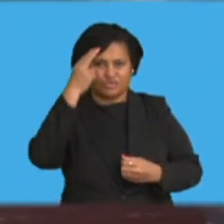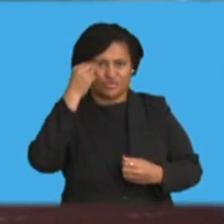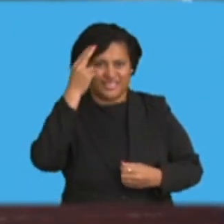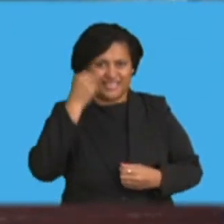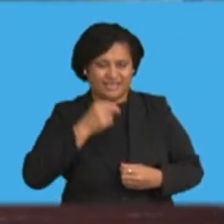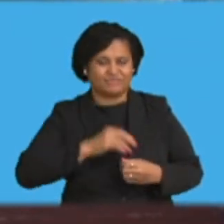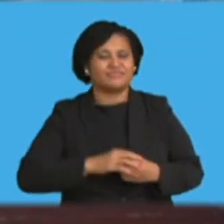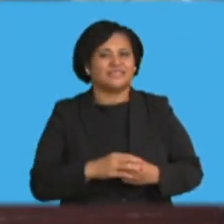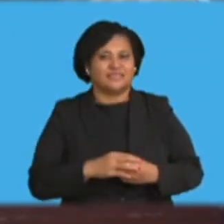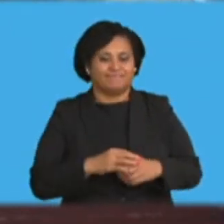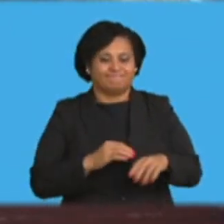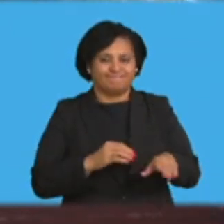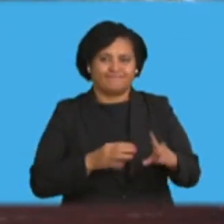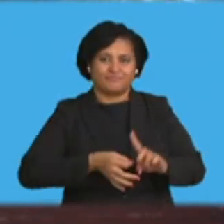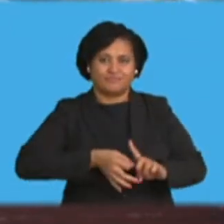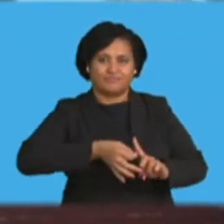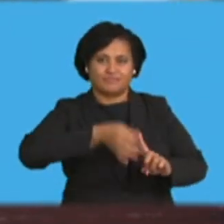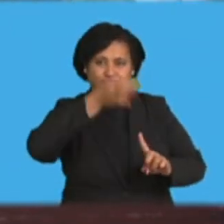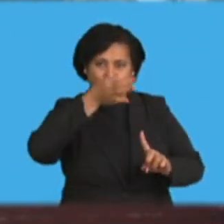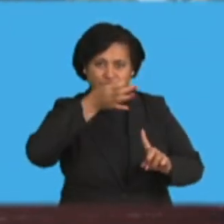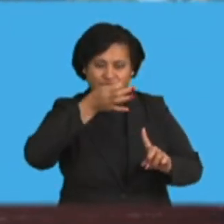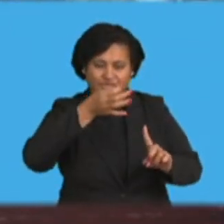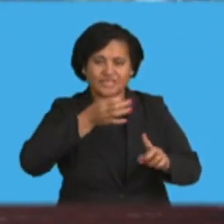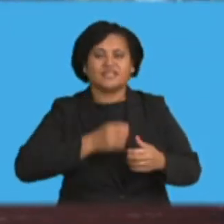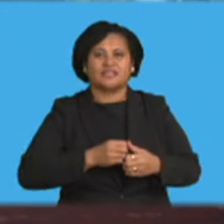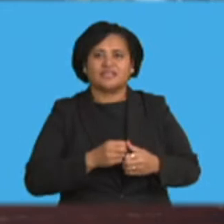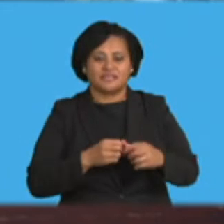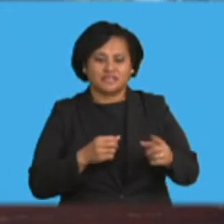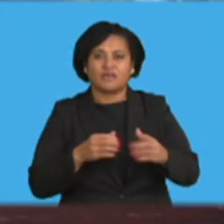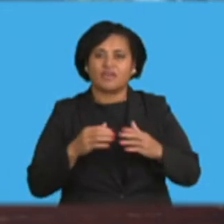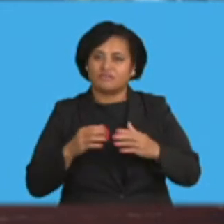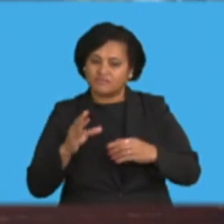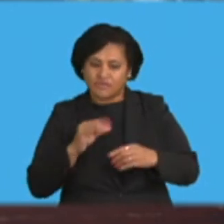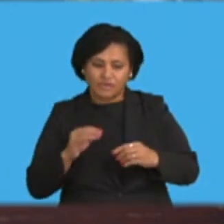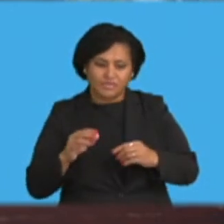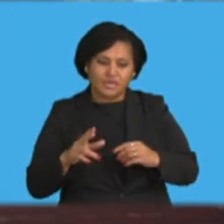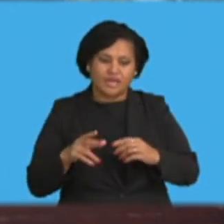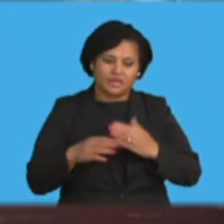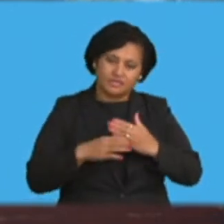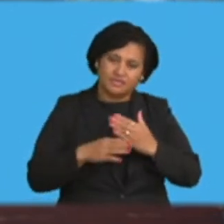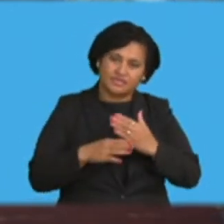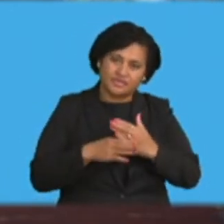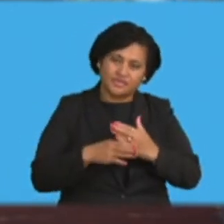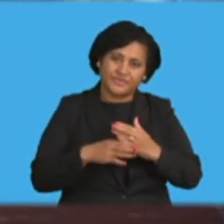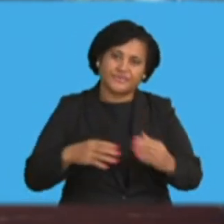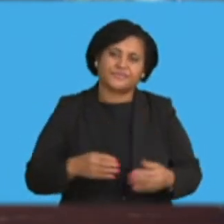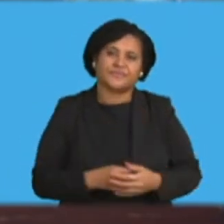output-based performance, which is formed from the geostrategic landscape from where it operates